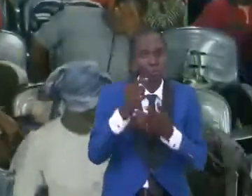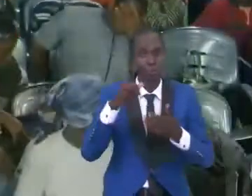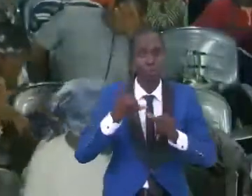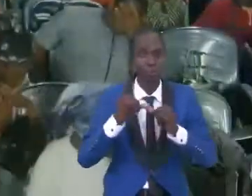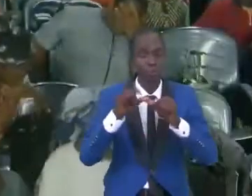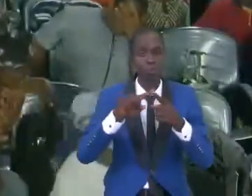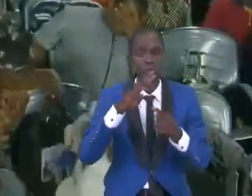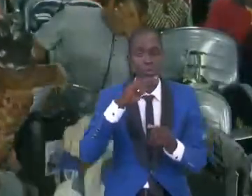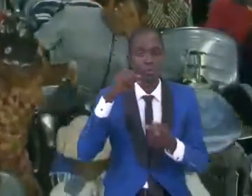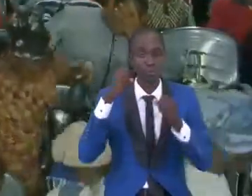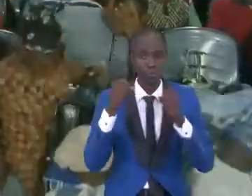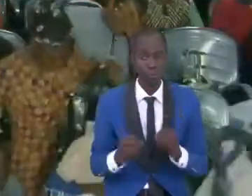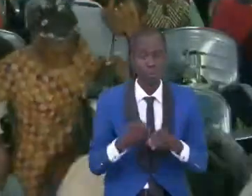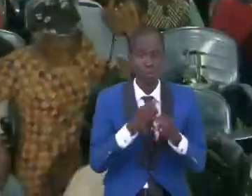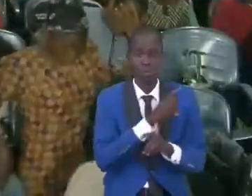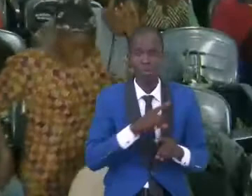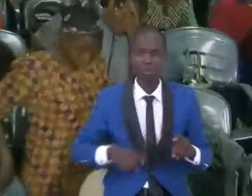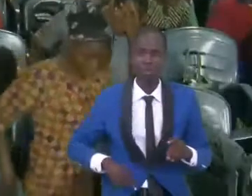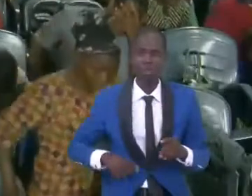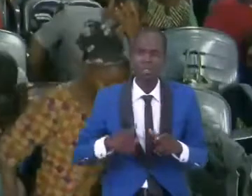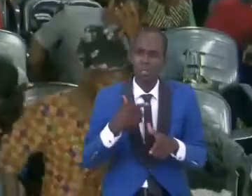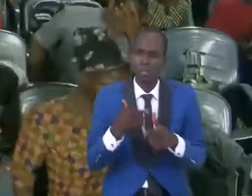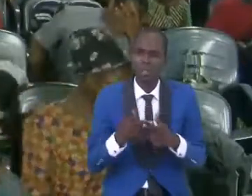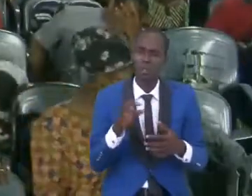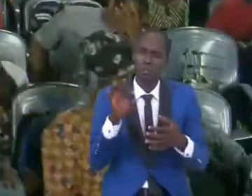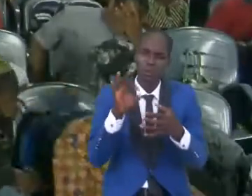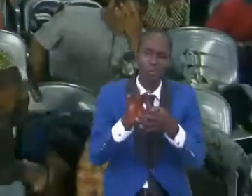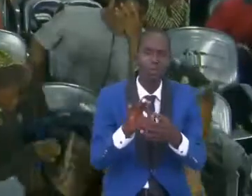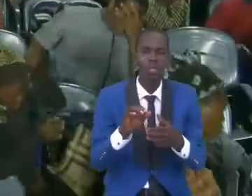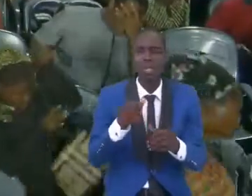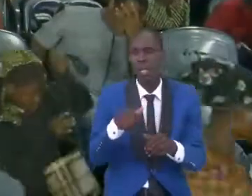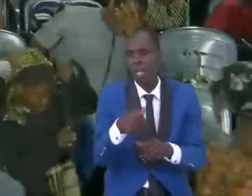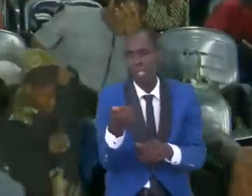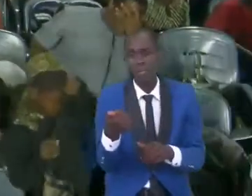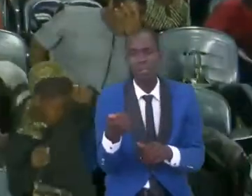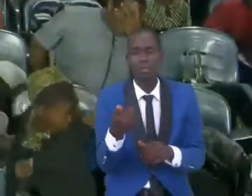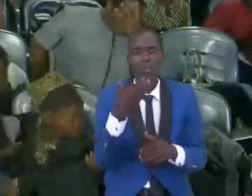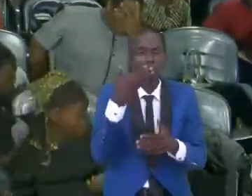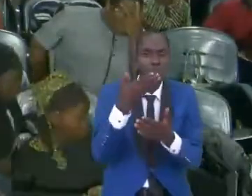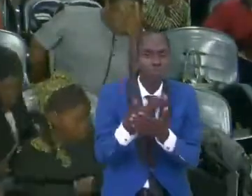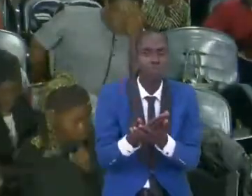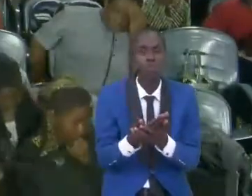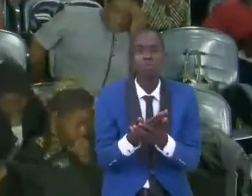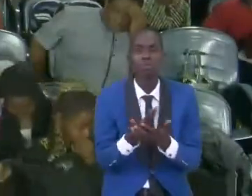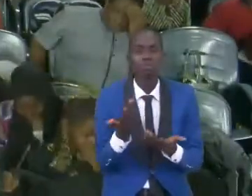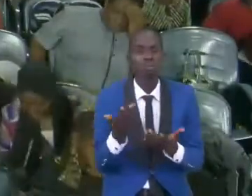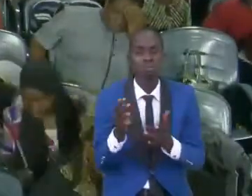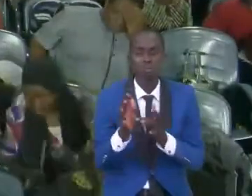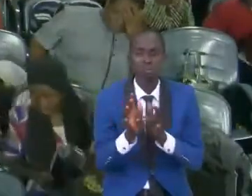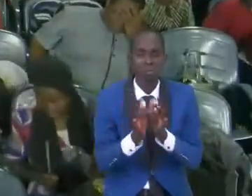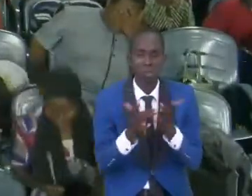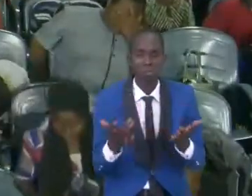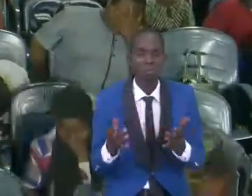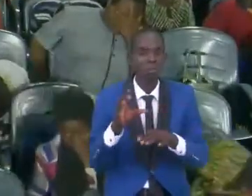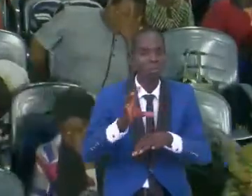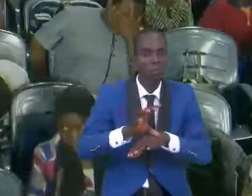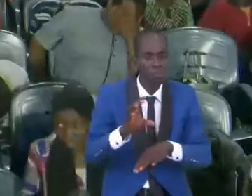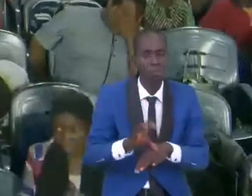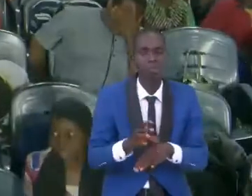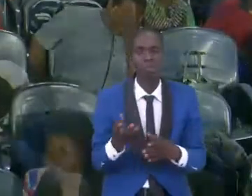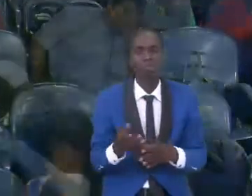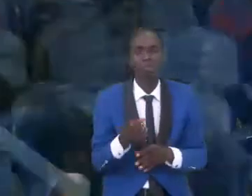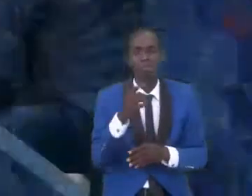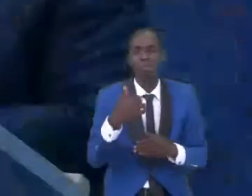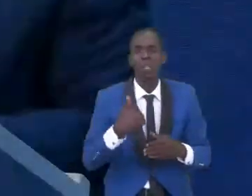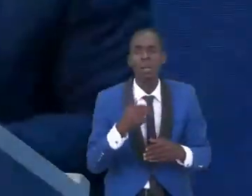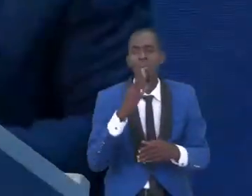Lord, this is the time. The rest of us, we should be praying